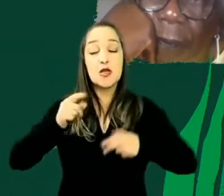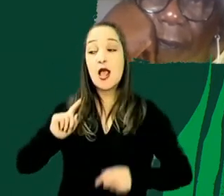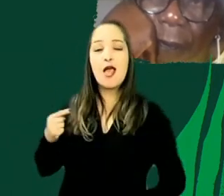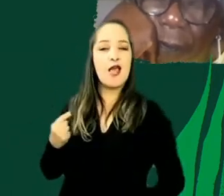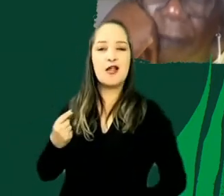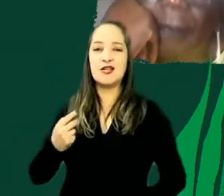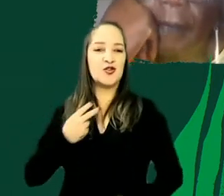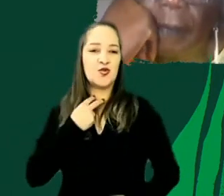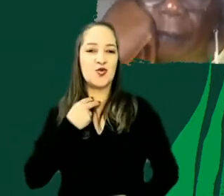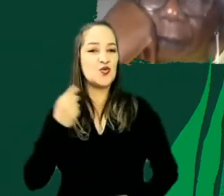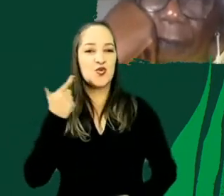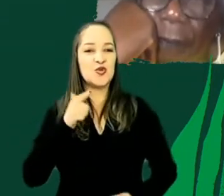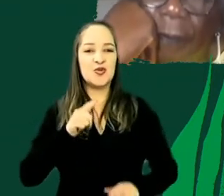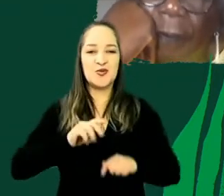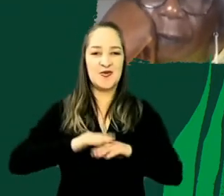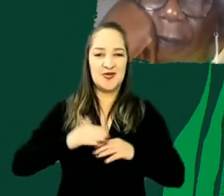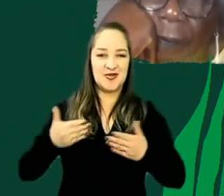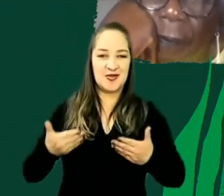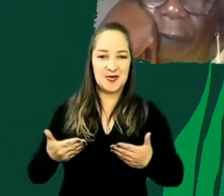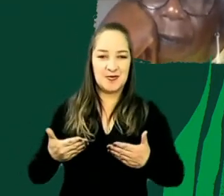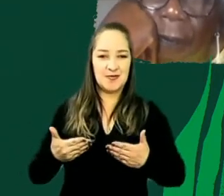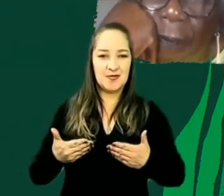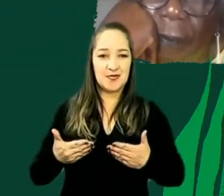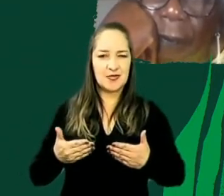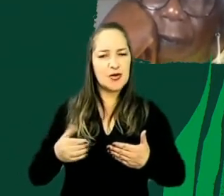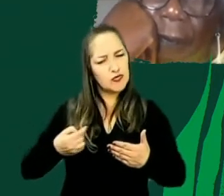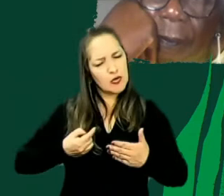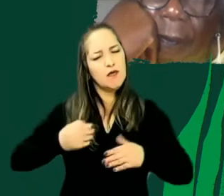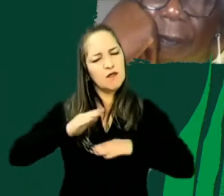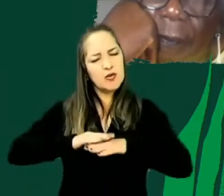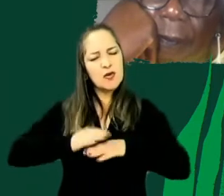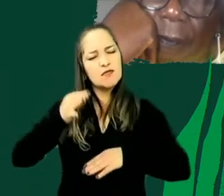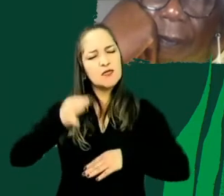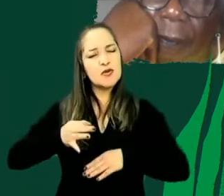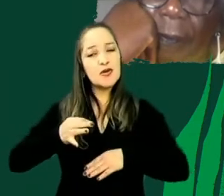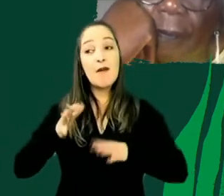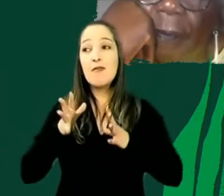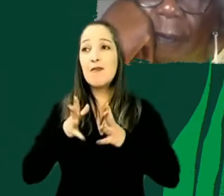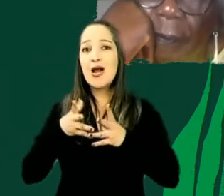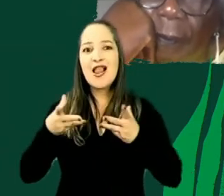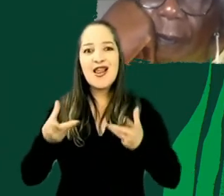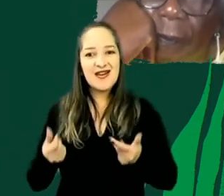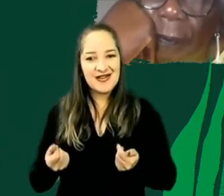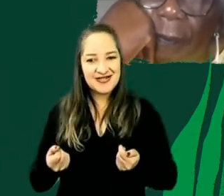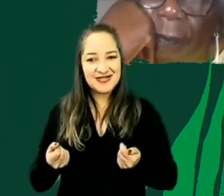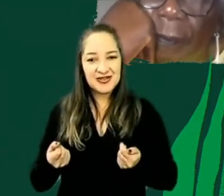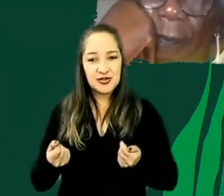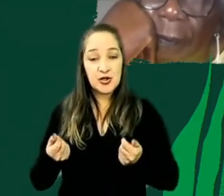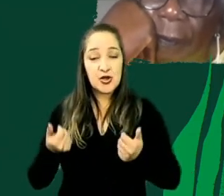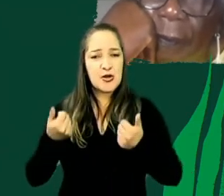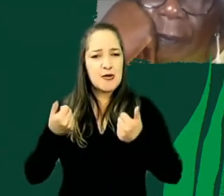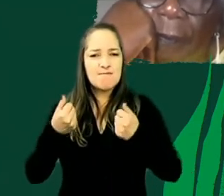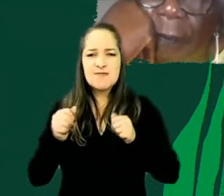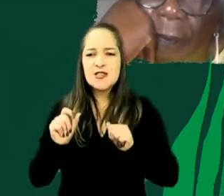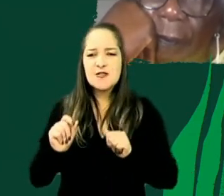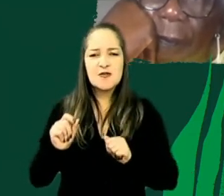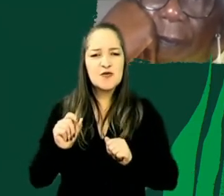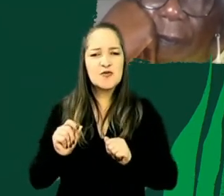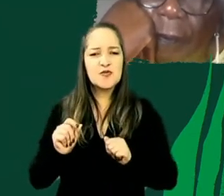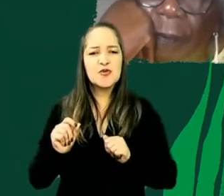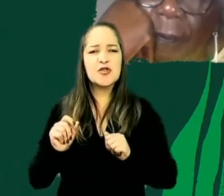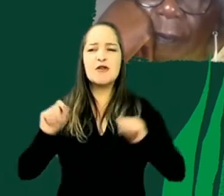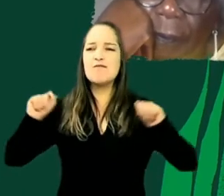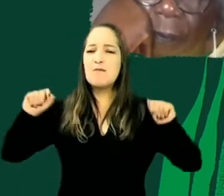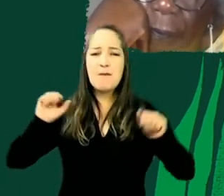done that, which is just a wonderful thing. And we should just stop everything periodically and celebrate that.